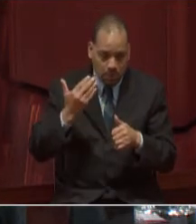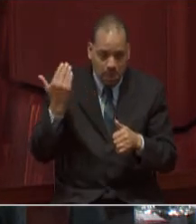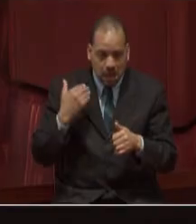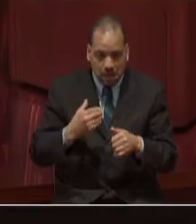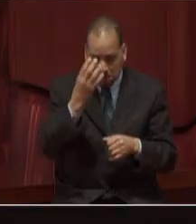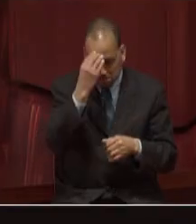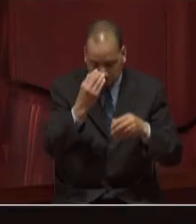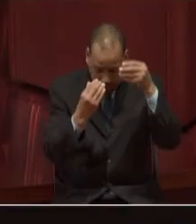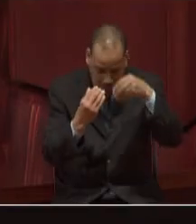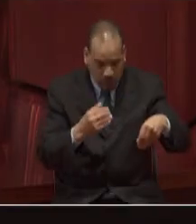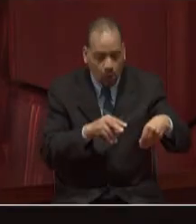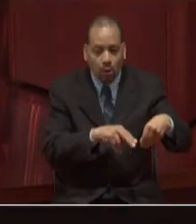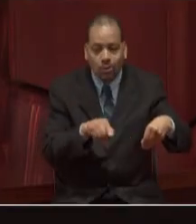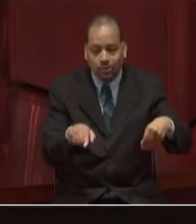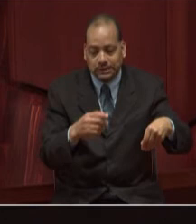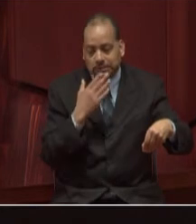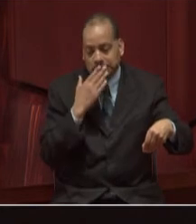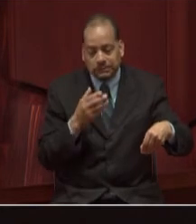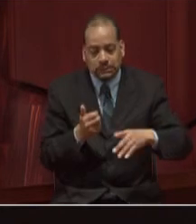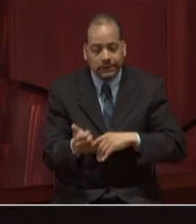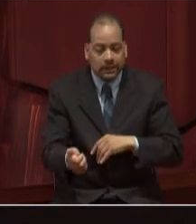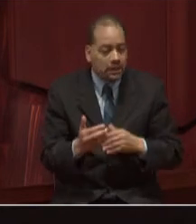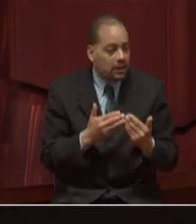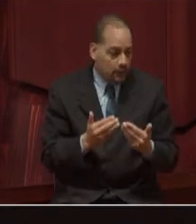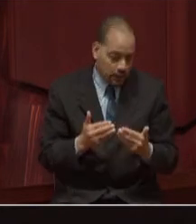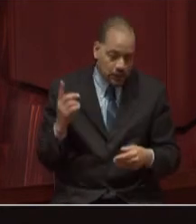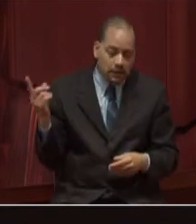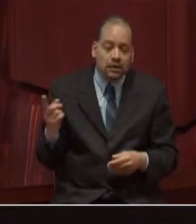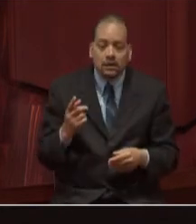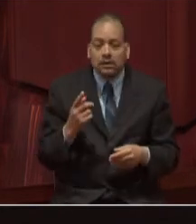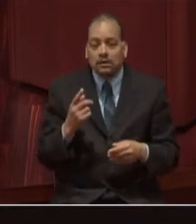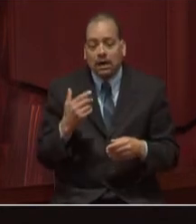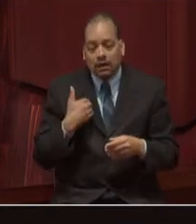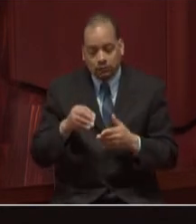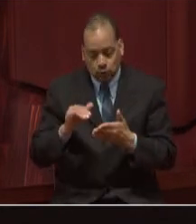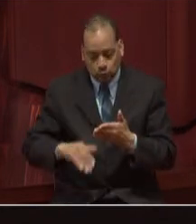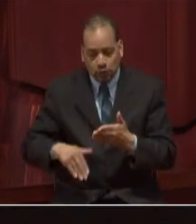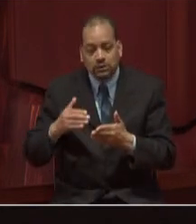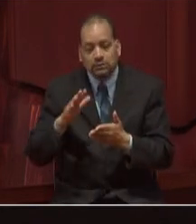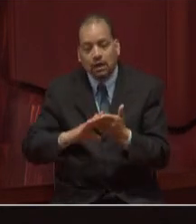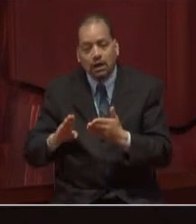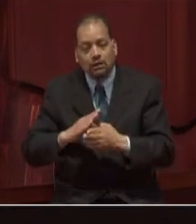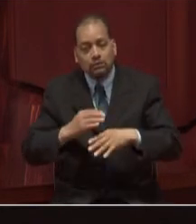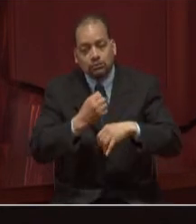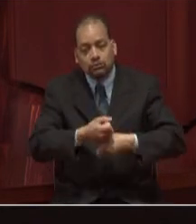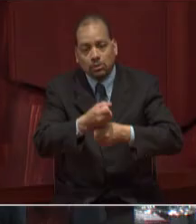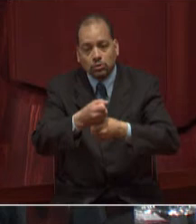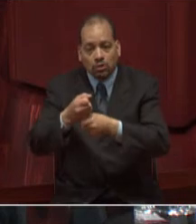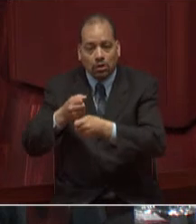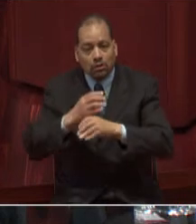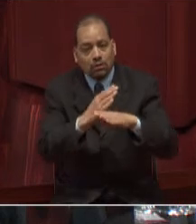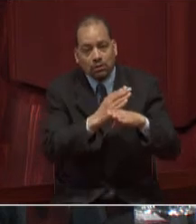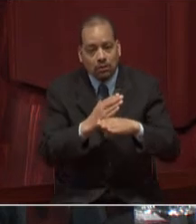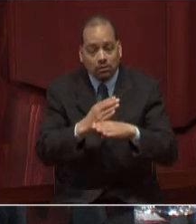across the street on the mall, students demonstrating. There was civil unrest. Oh yeah, remember we had to come in to work, crawl under